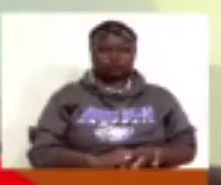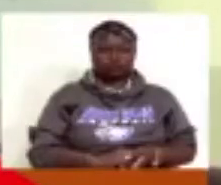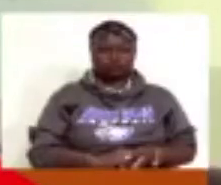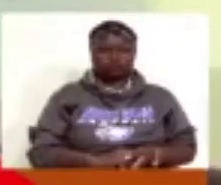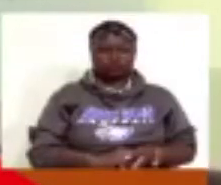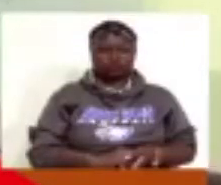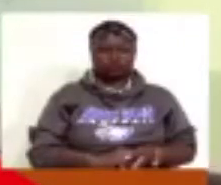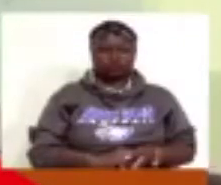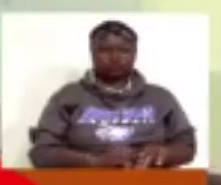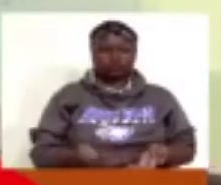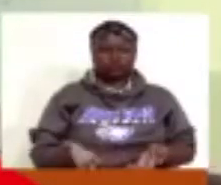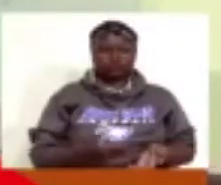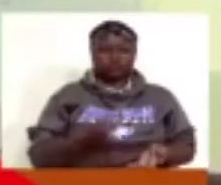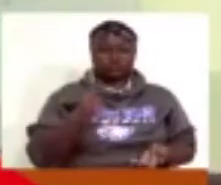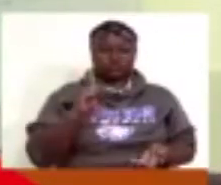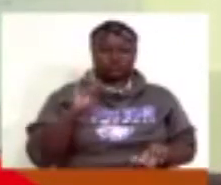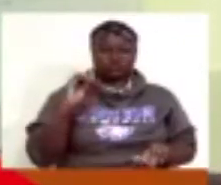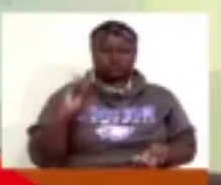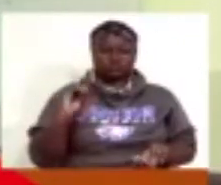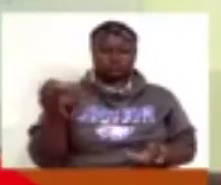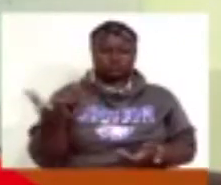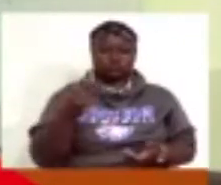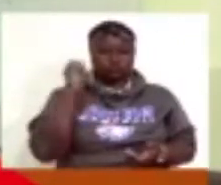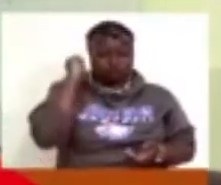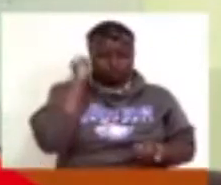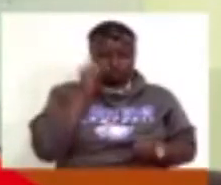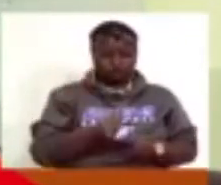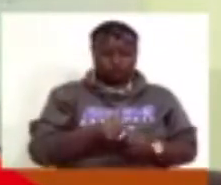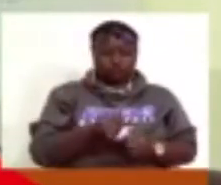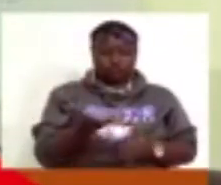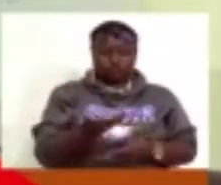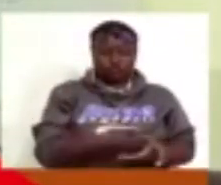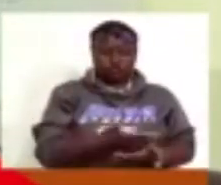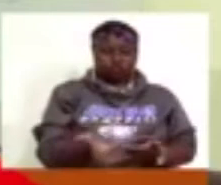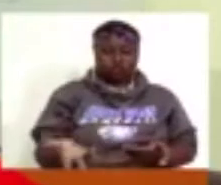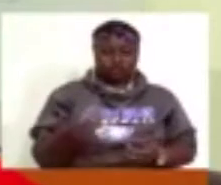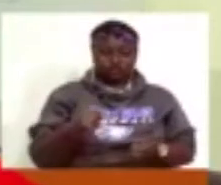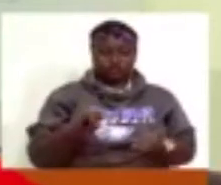maybe just to confirm that we have received information that